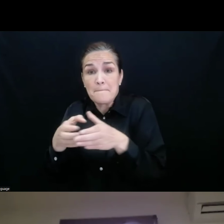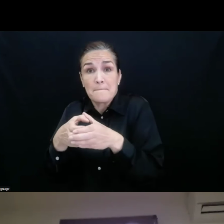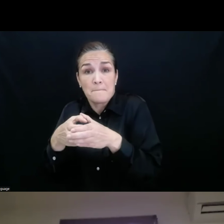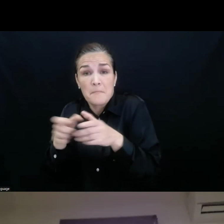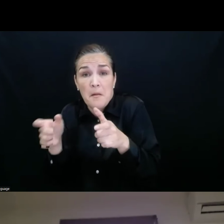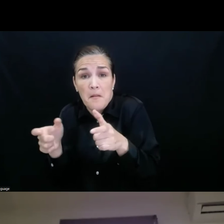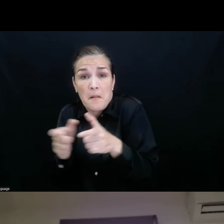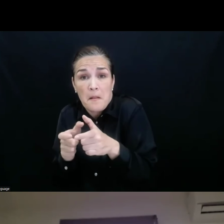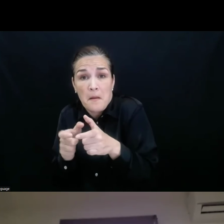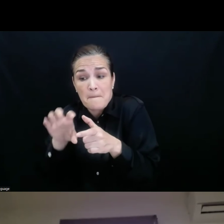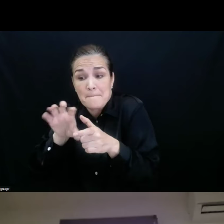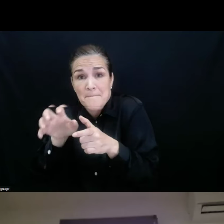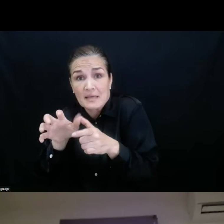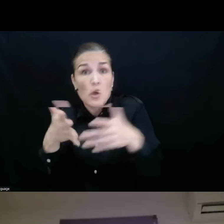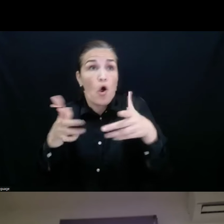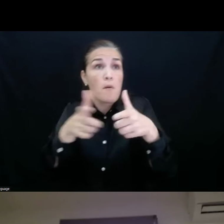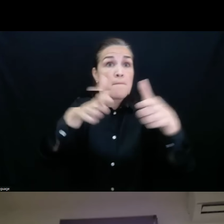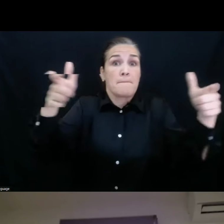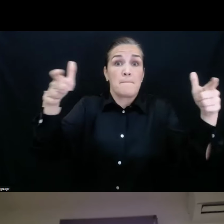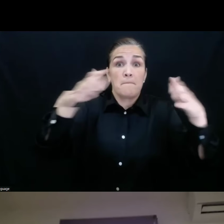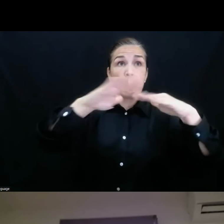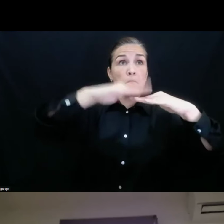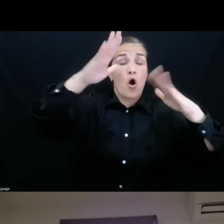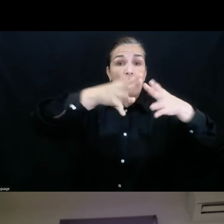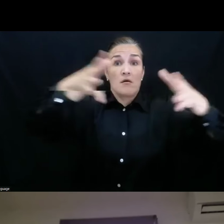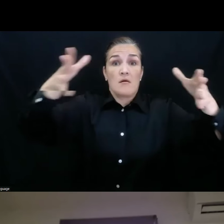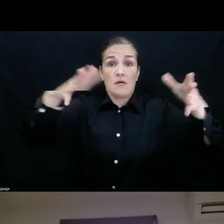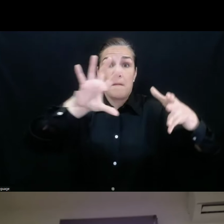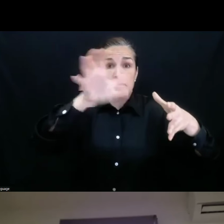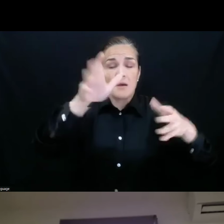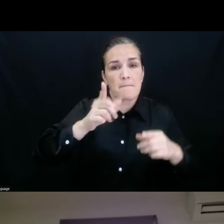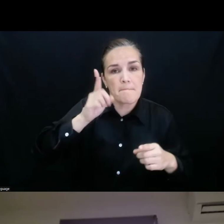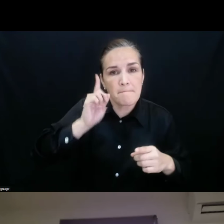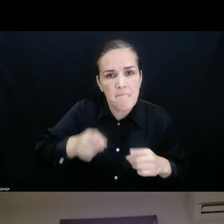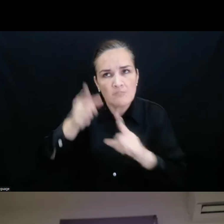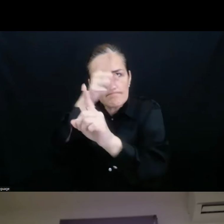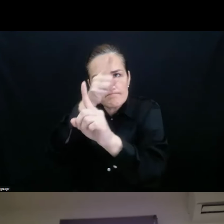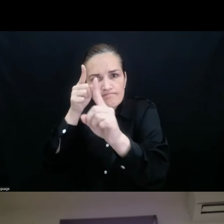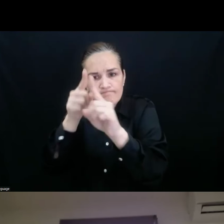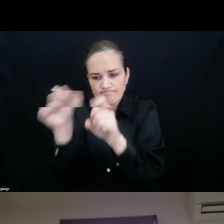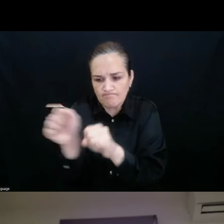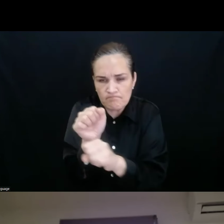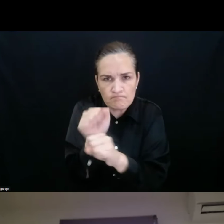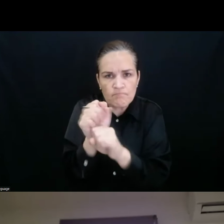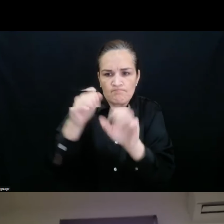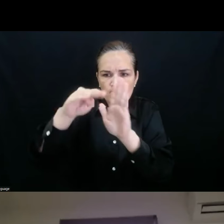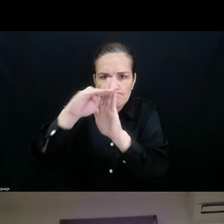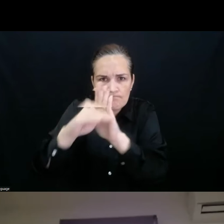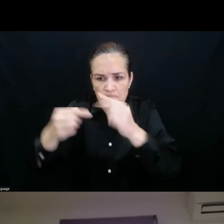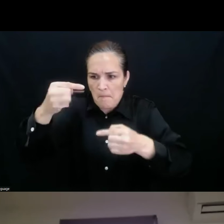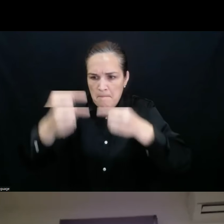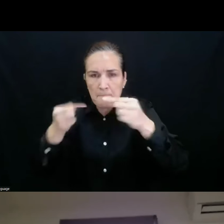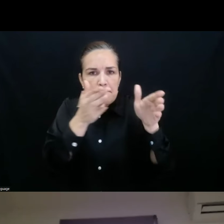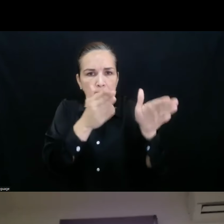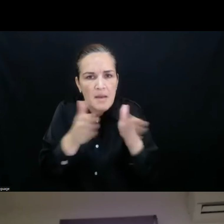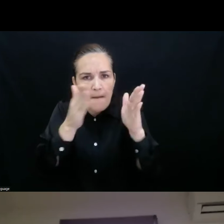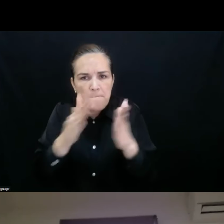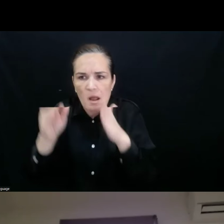luxury to ensure that in this stage of running the assessment and then also developing the plan, that we have